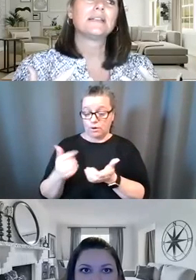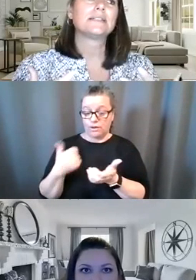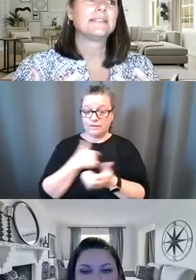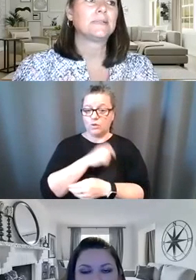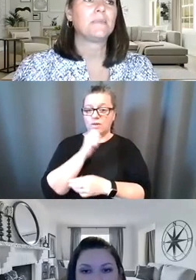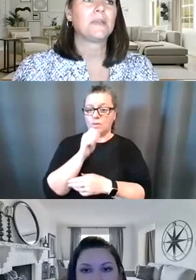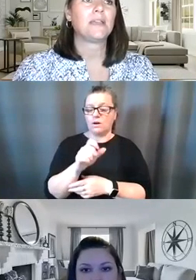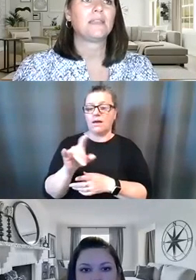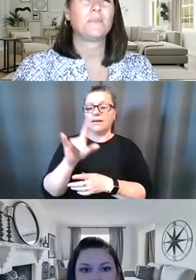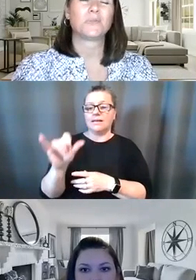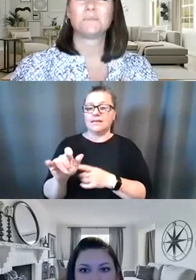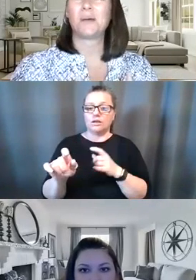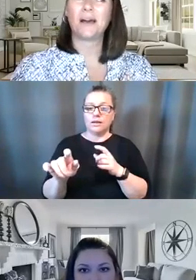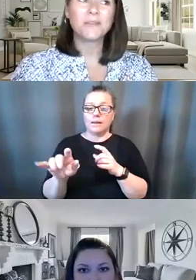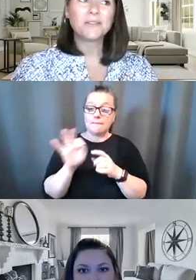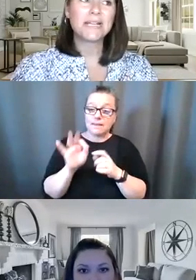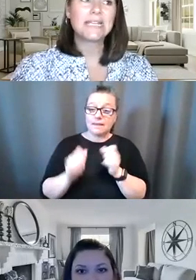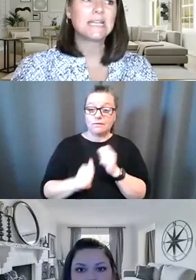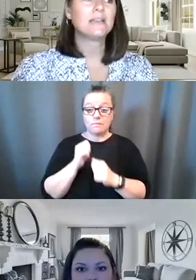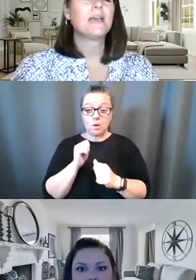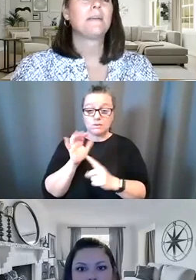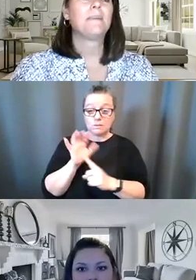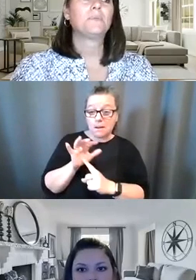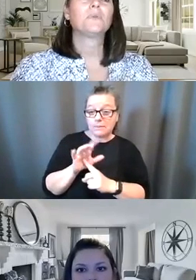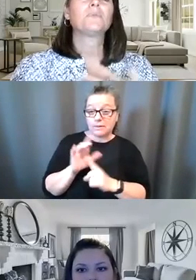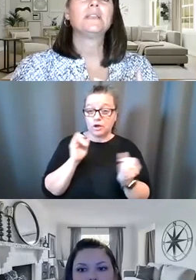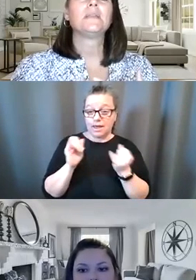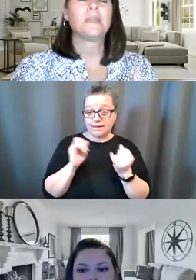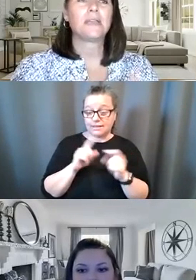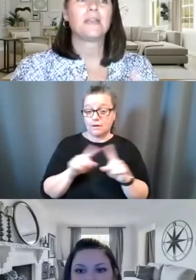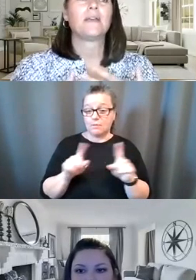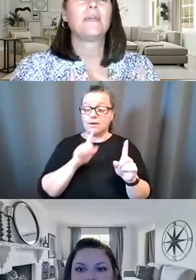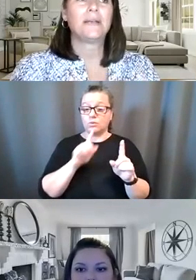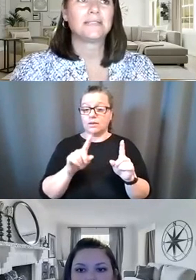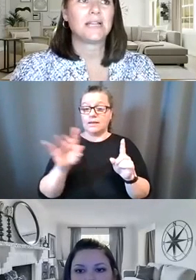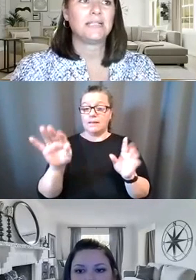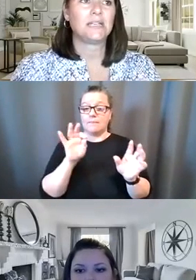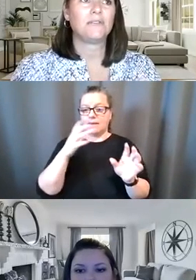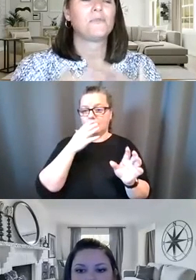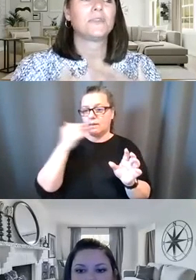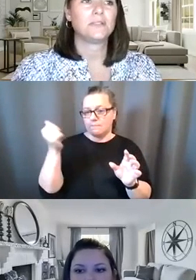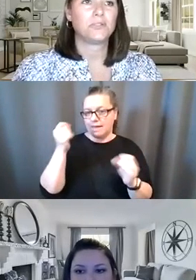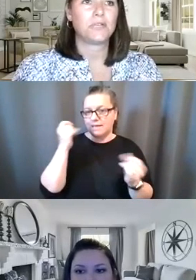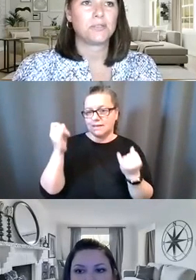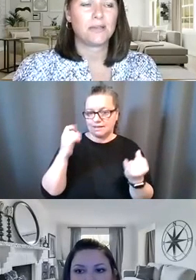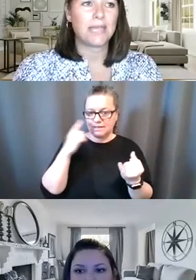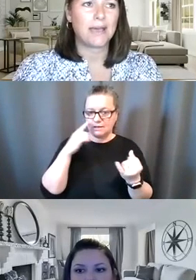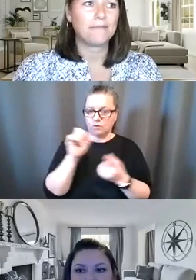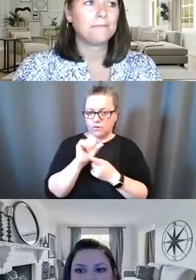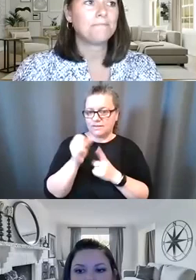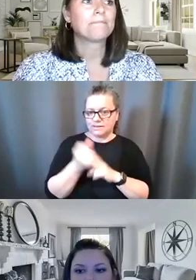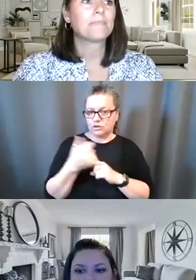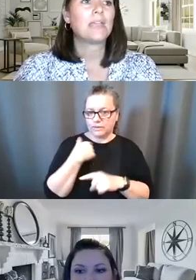not necessarily picking the most popular idea, but we're really picking the best idea for the situation that we